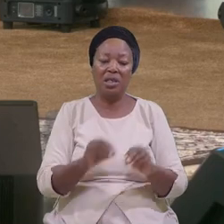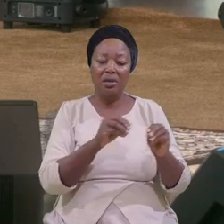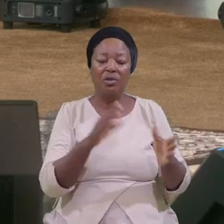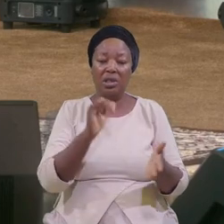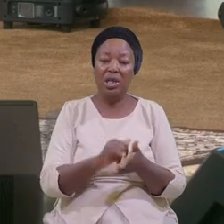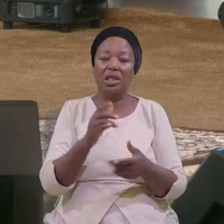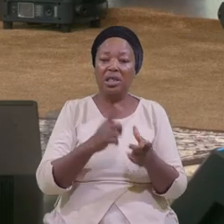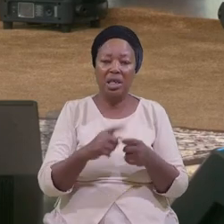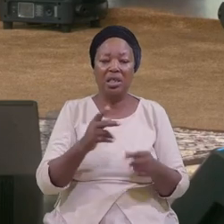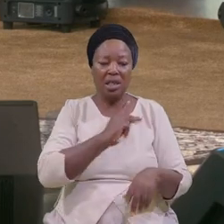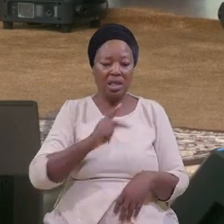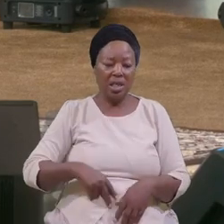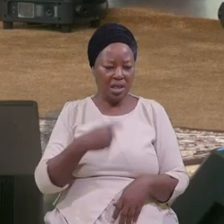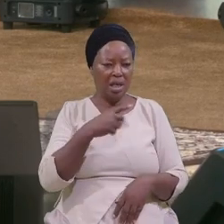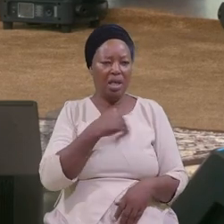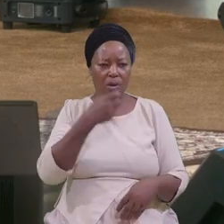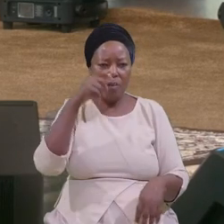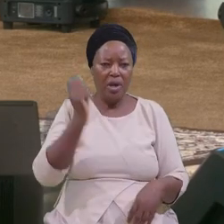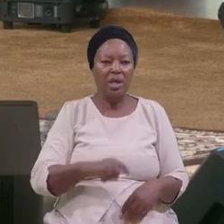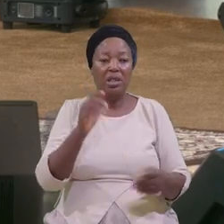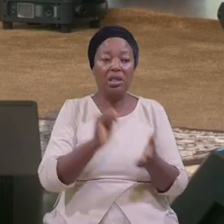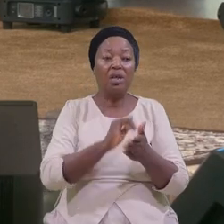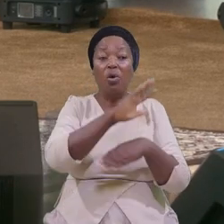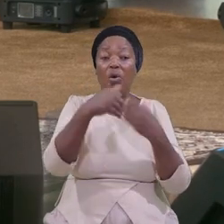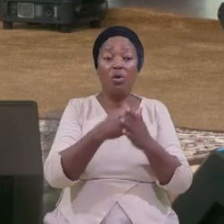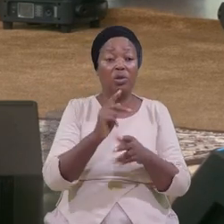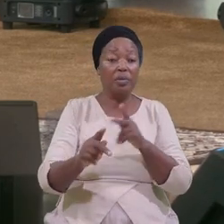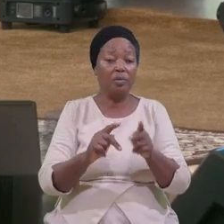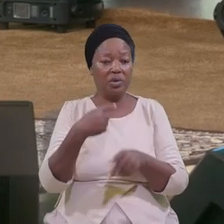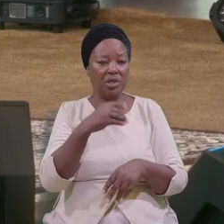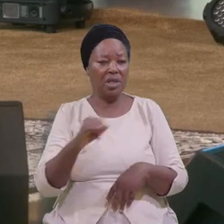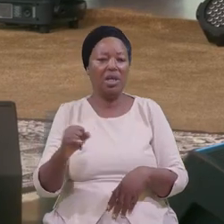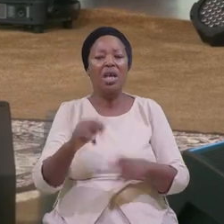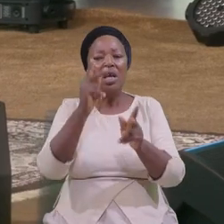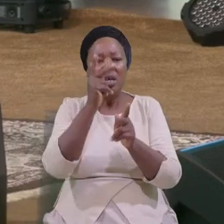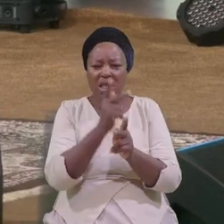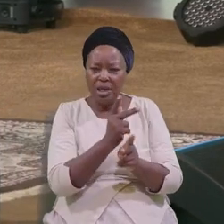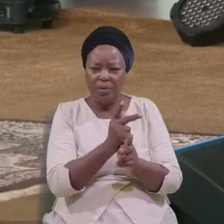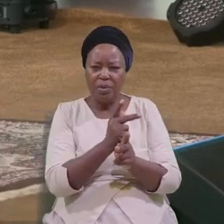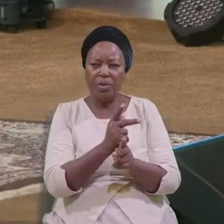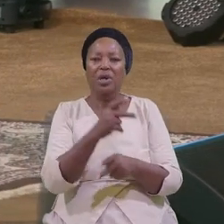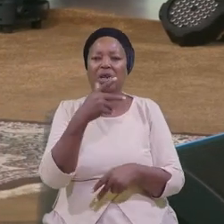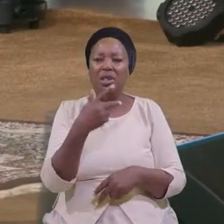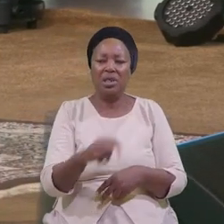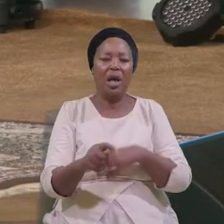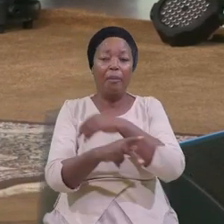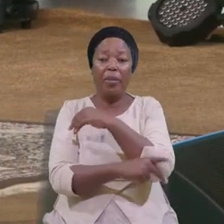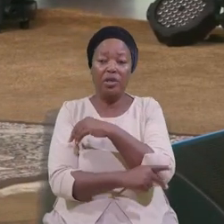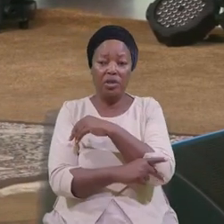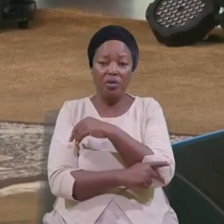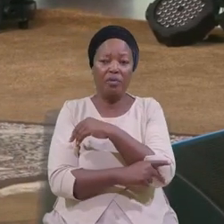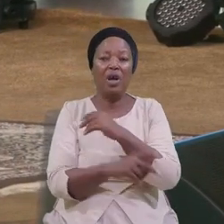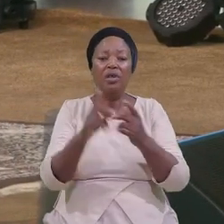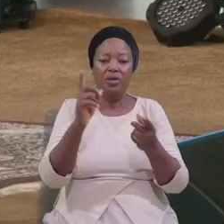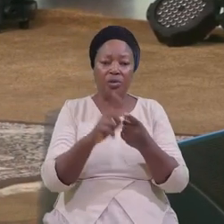the king said, commanded all the people, saying, keep the Passover